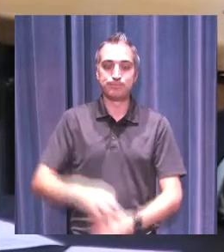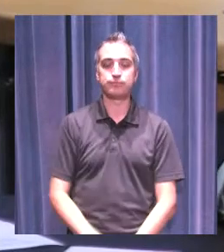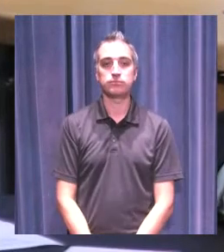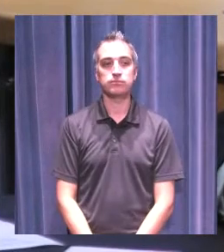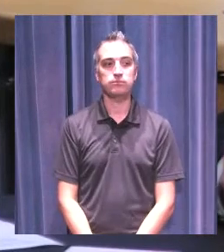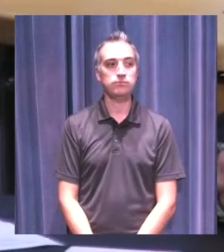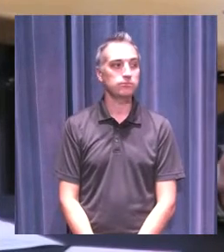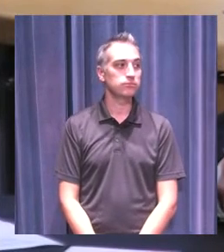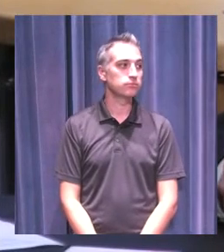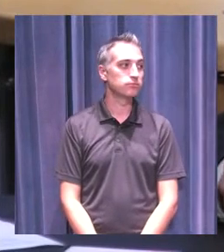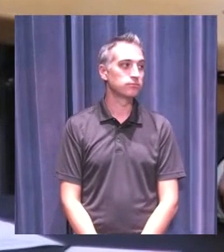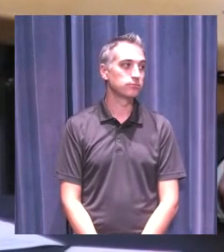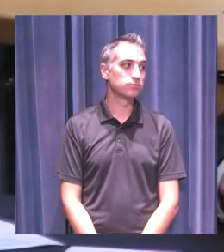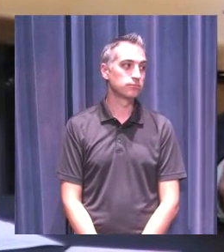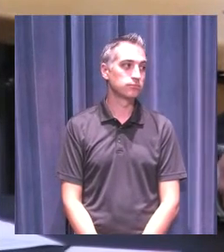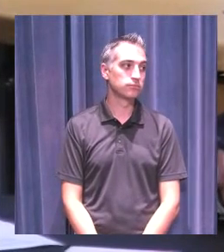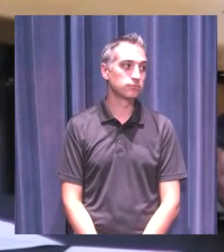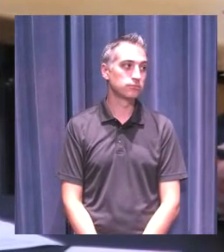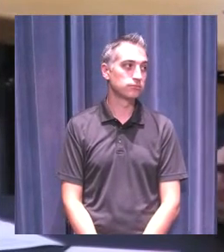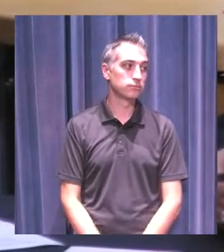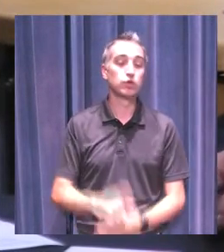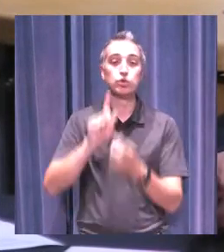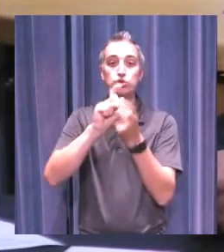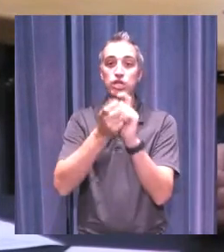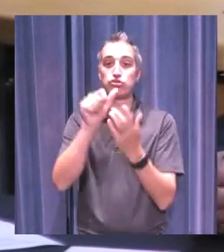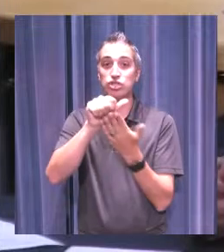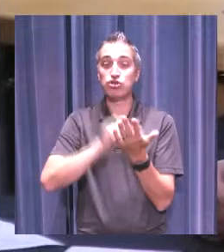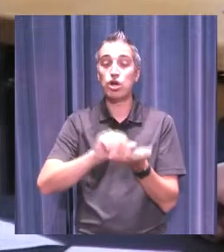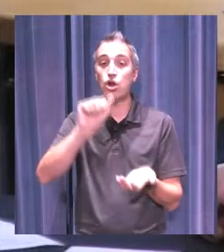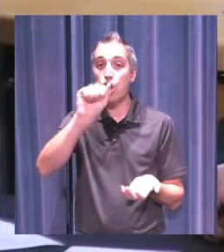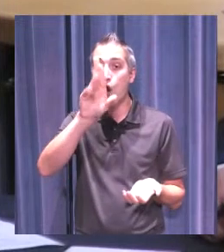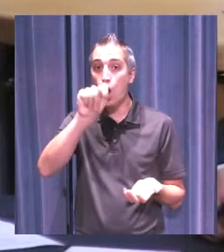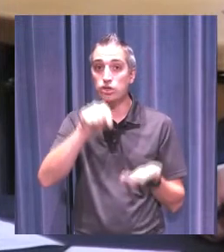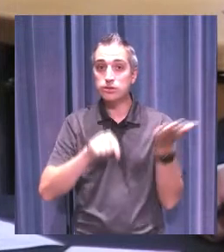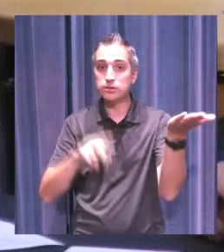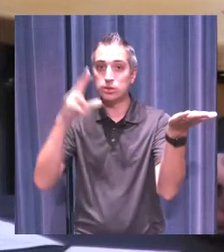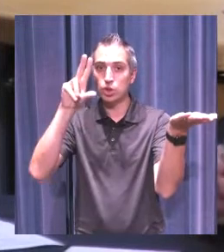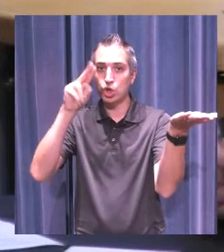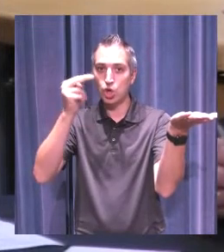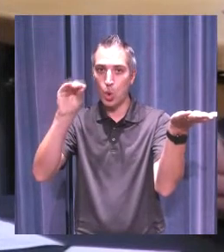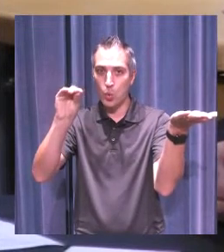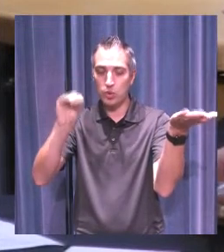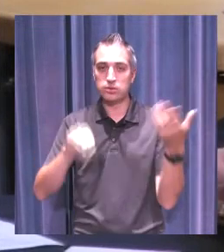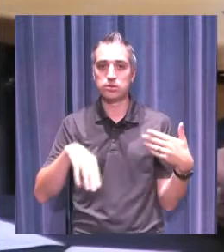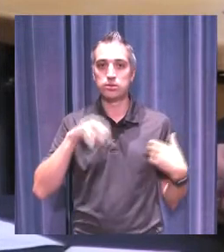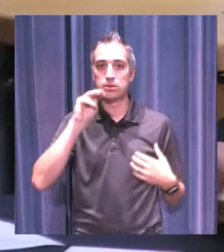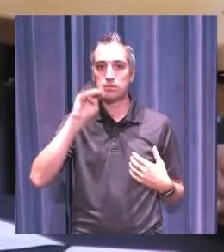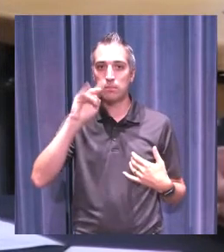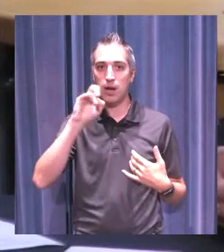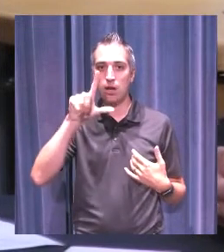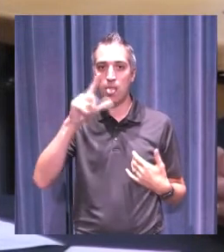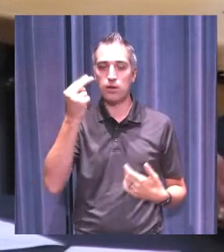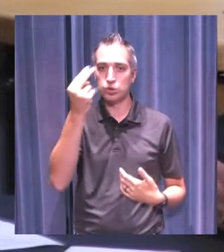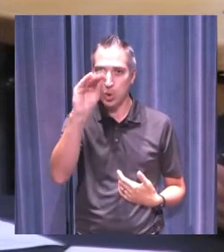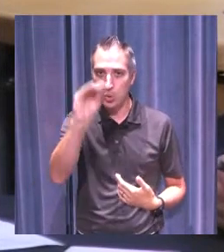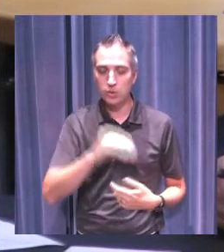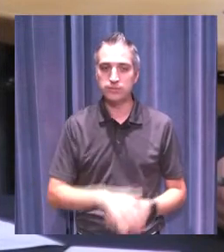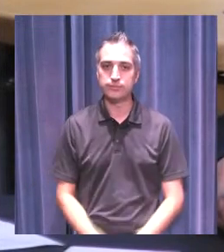To change the agenda. Art? No. Michael?